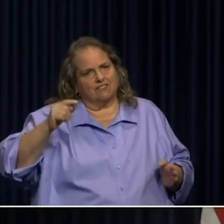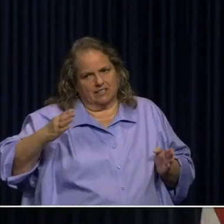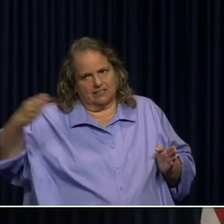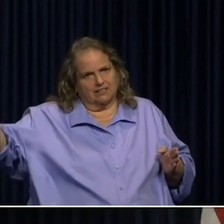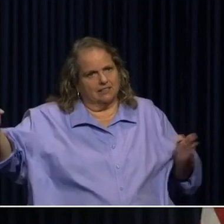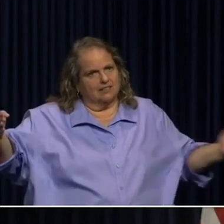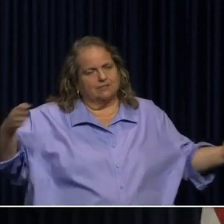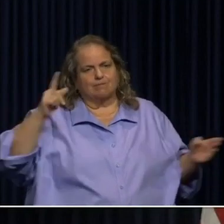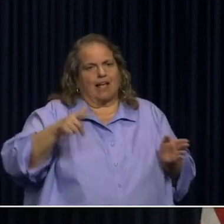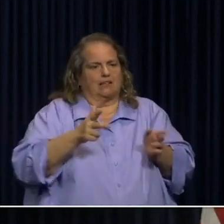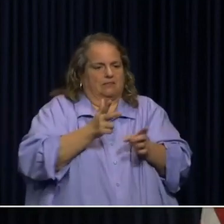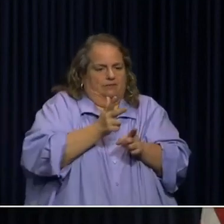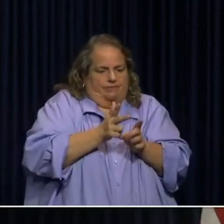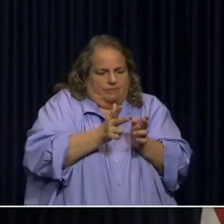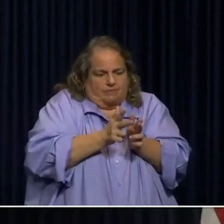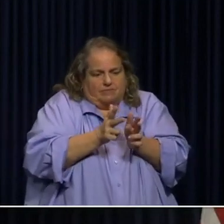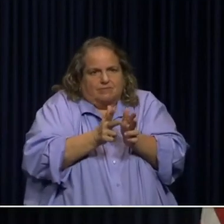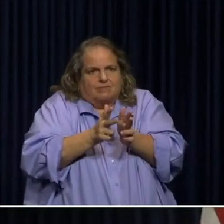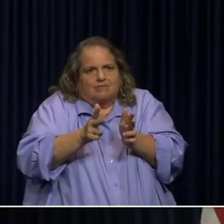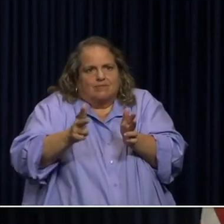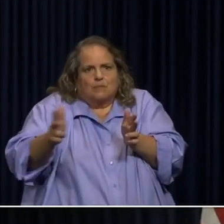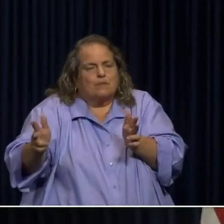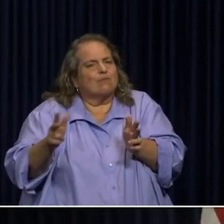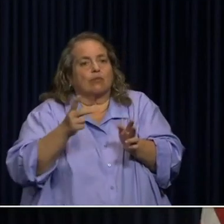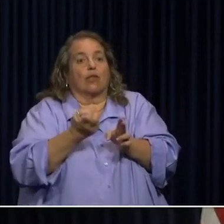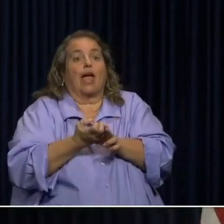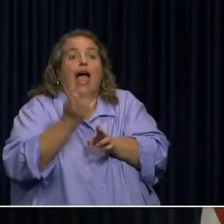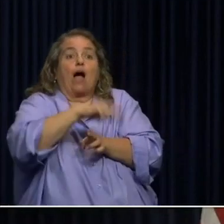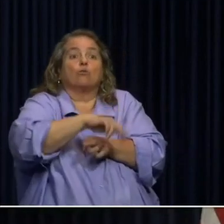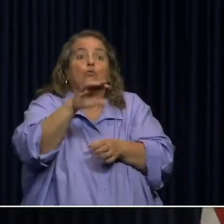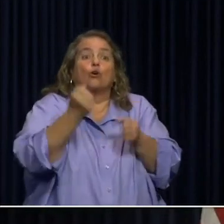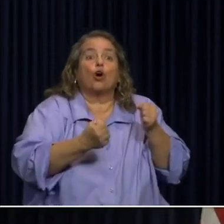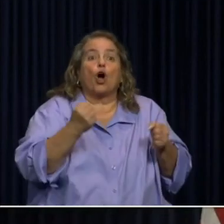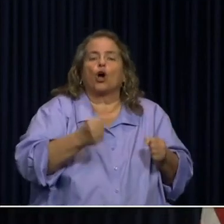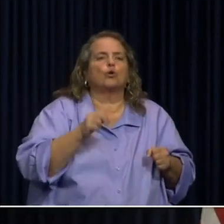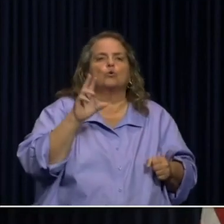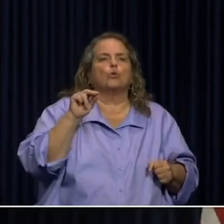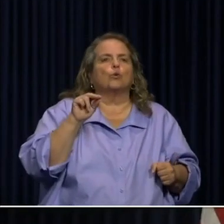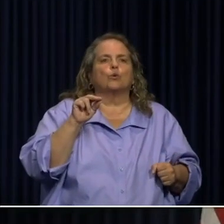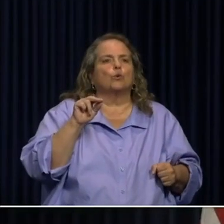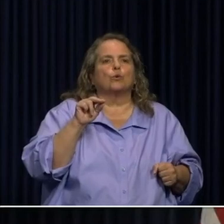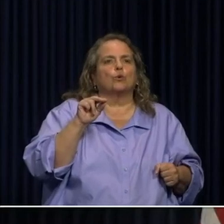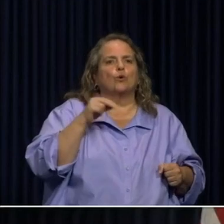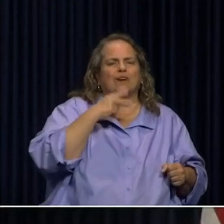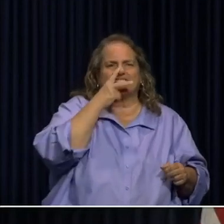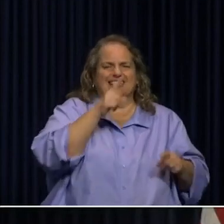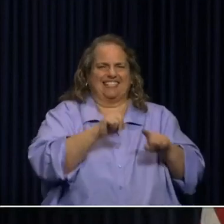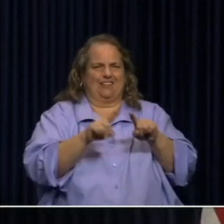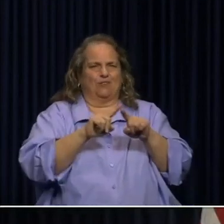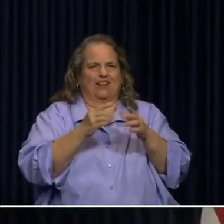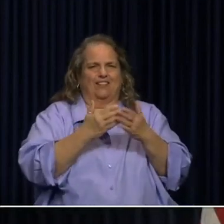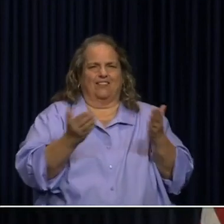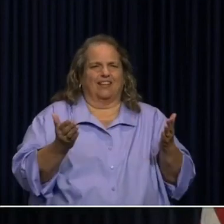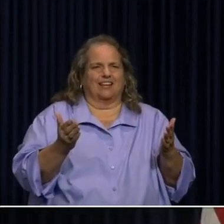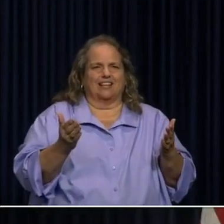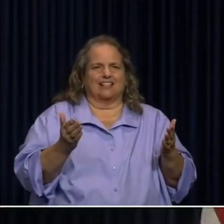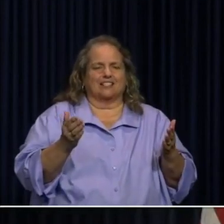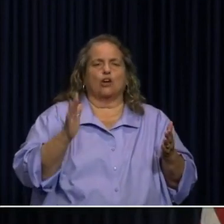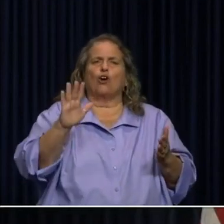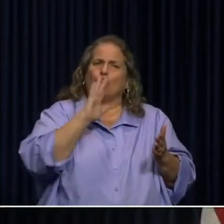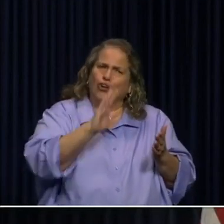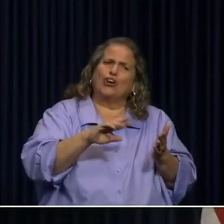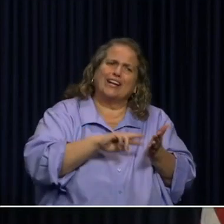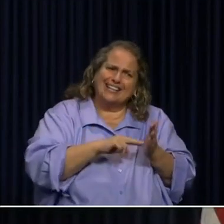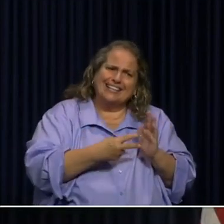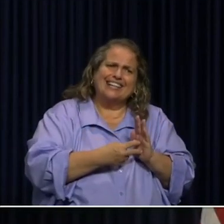on top of each other. Nobody can get out of the vehicle. It's really important. We've seen some different things that all have, good